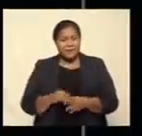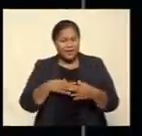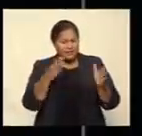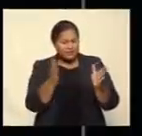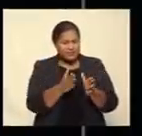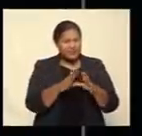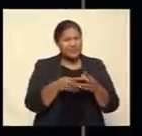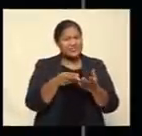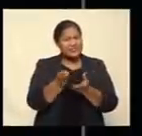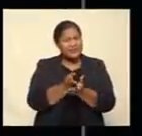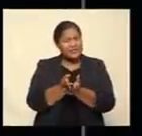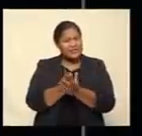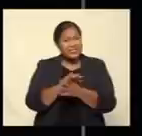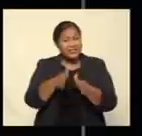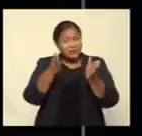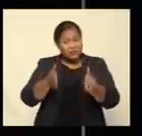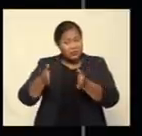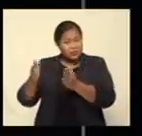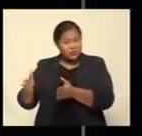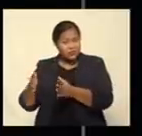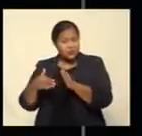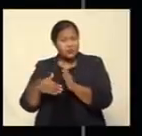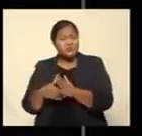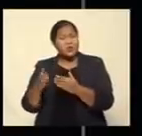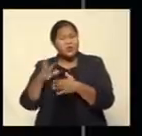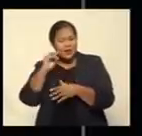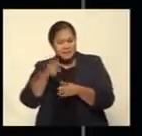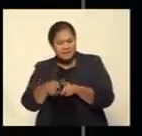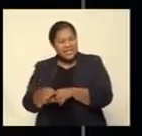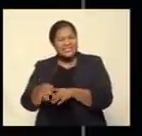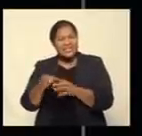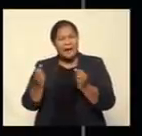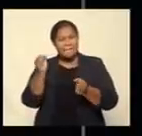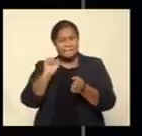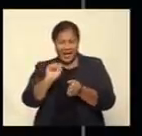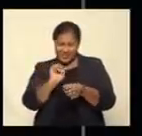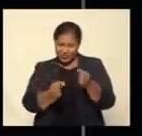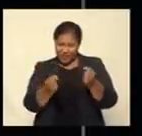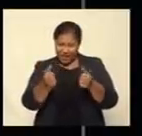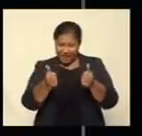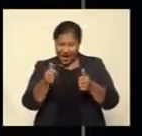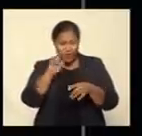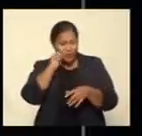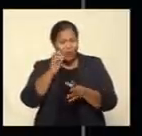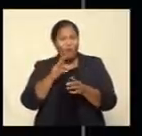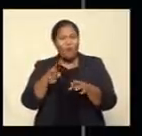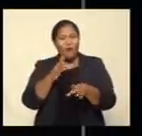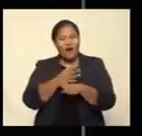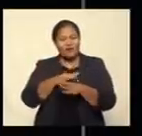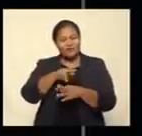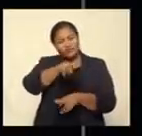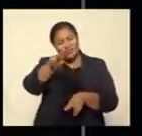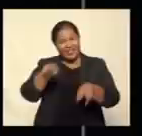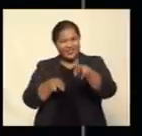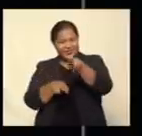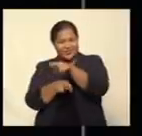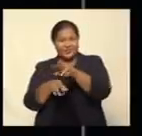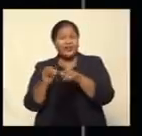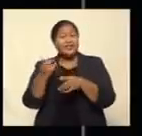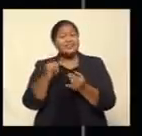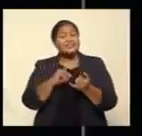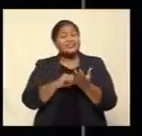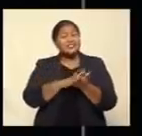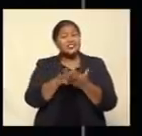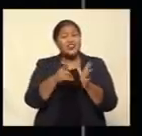containment zones means bus drivers are working on rotational shifts. The Fiji Bus Operators Association President Nisar Ali Shah says